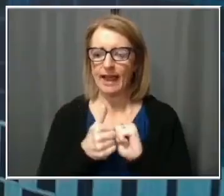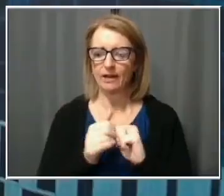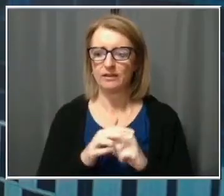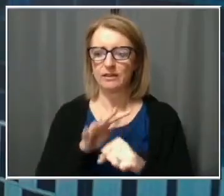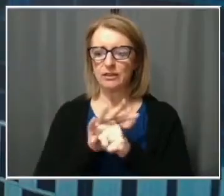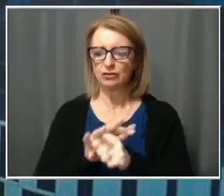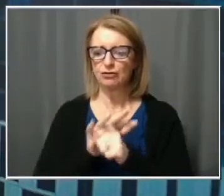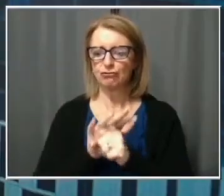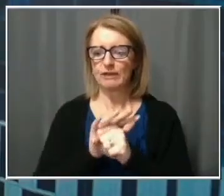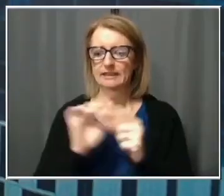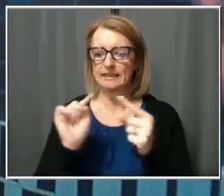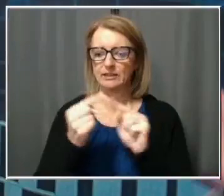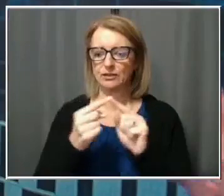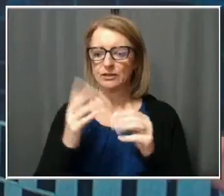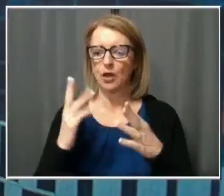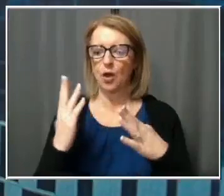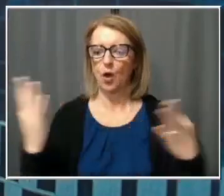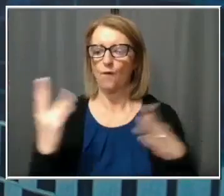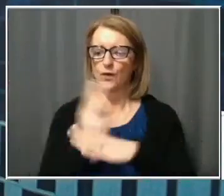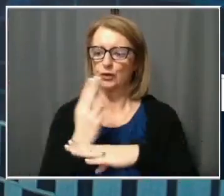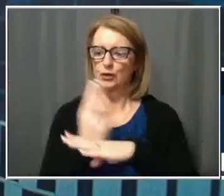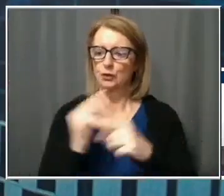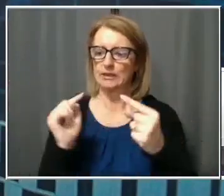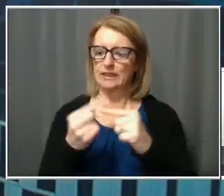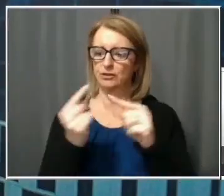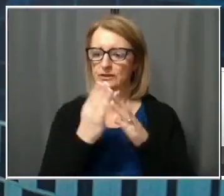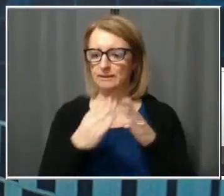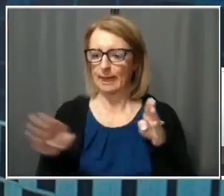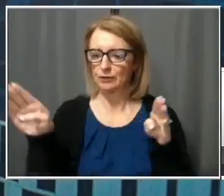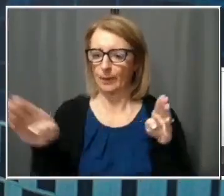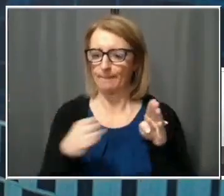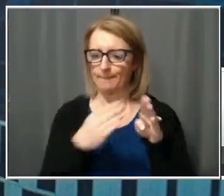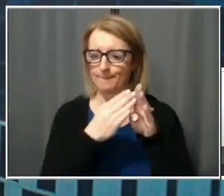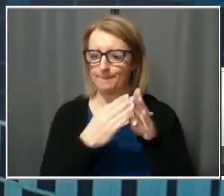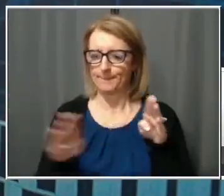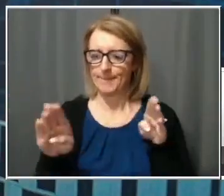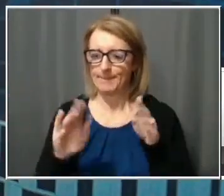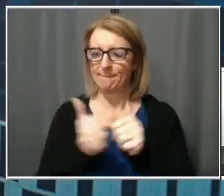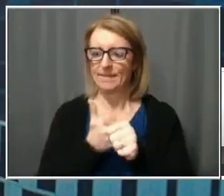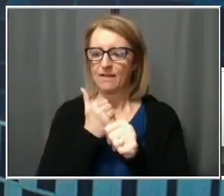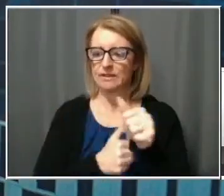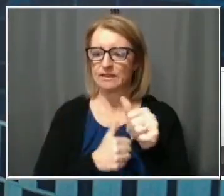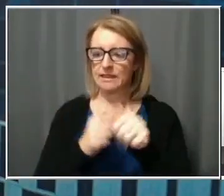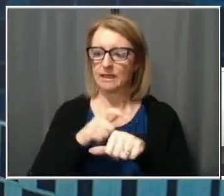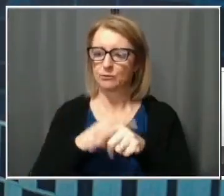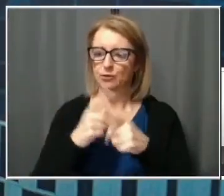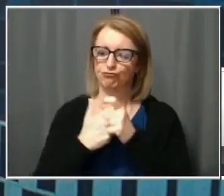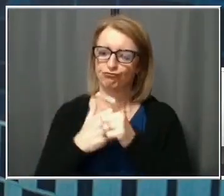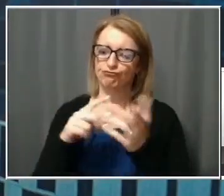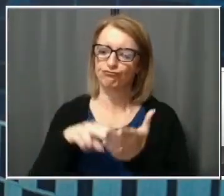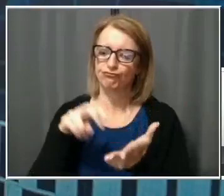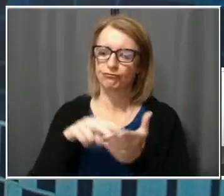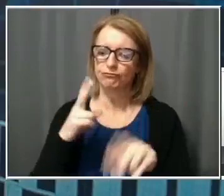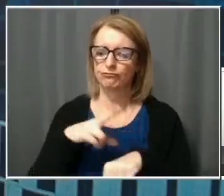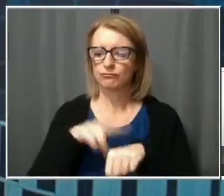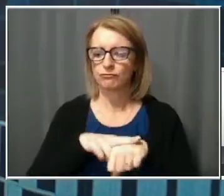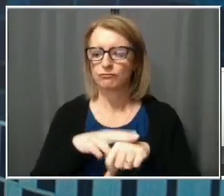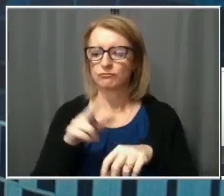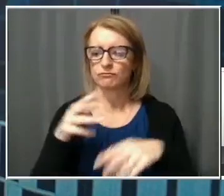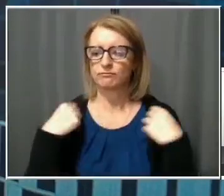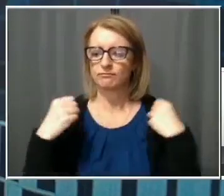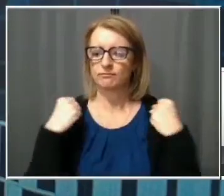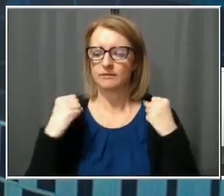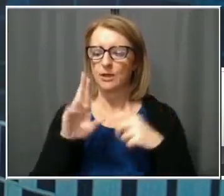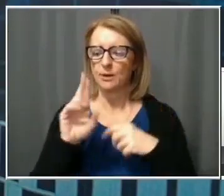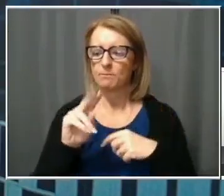is an overuse injury, and it's a spectrum of injury. So every single time you run and jump, a normal part of exercise is your bones actually break down a little